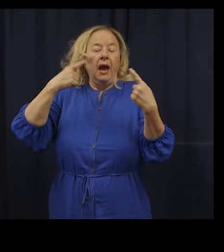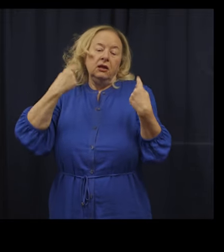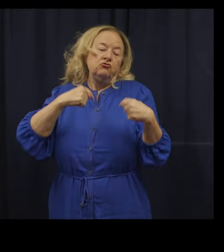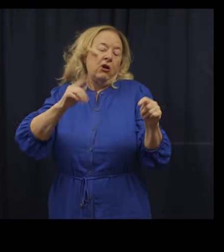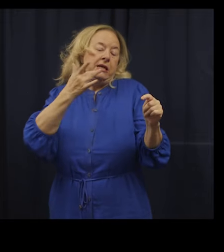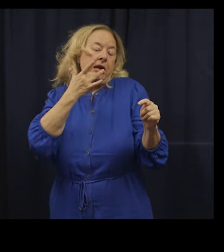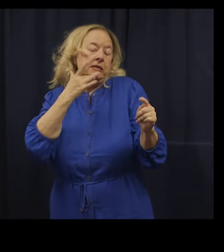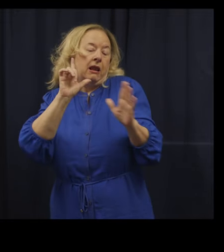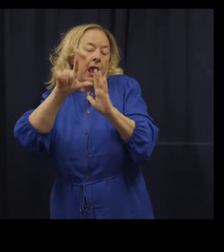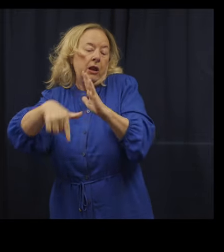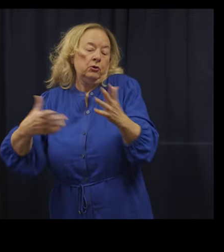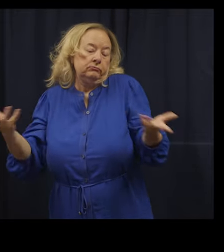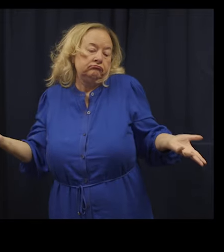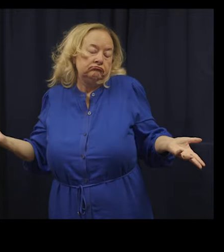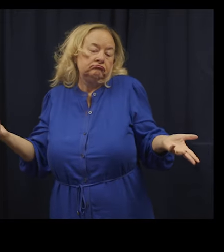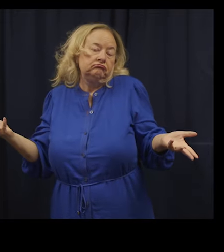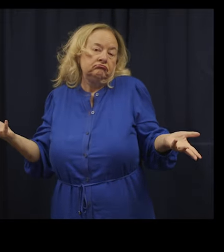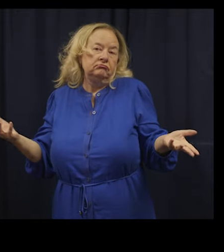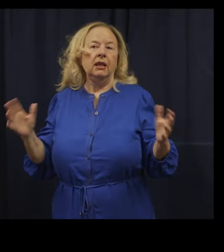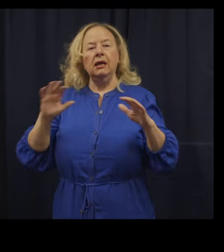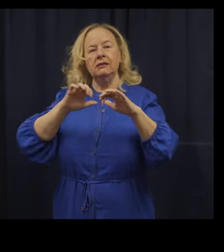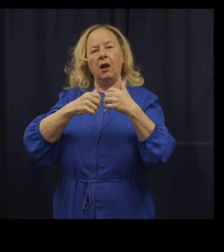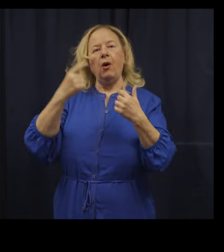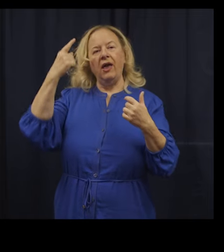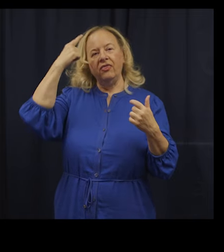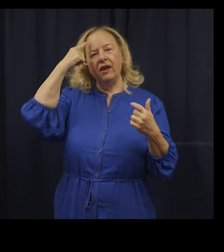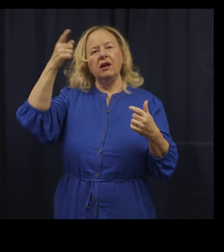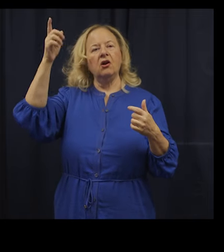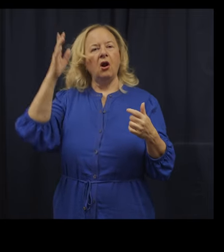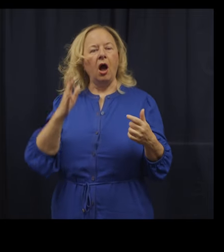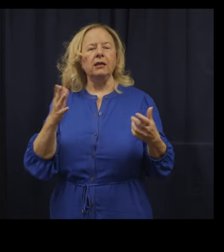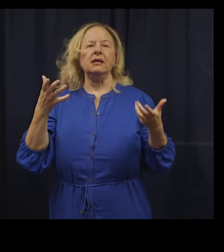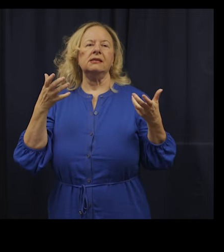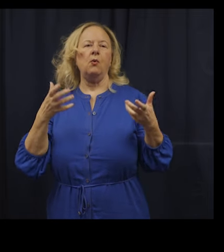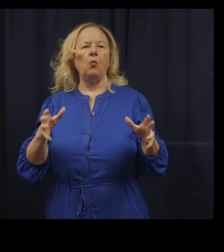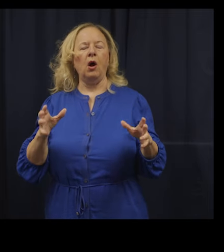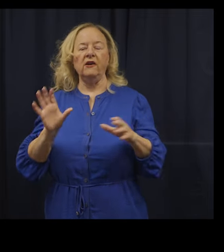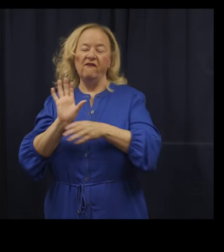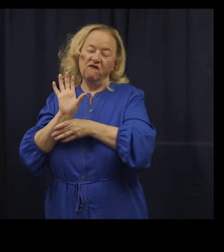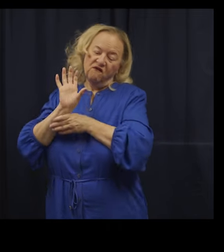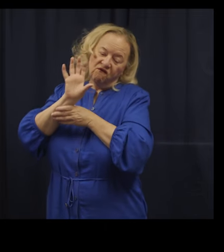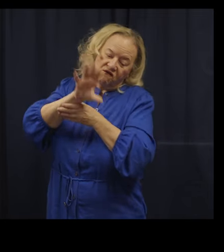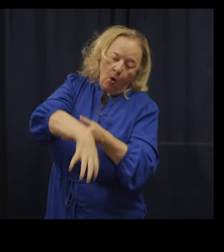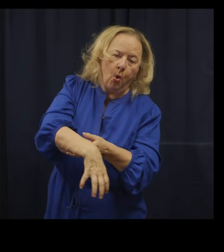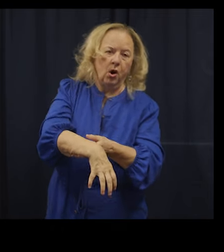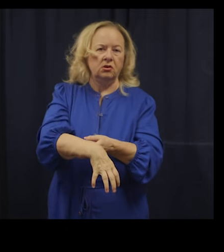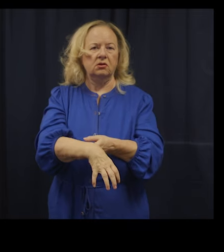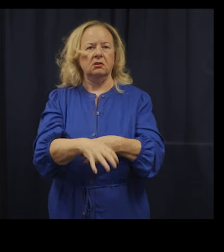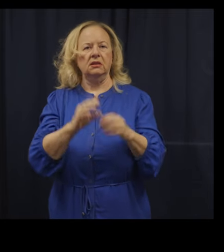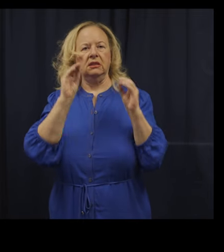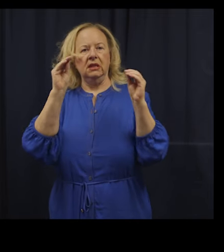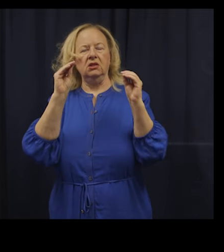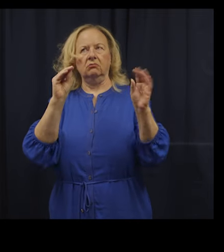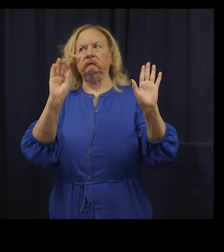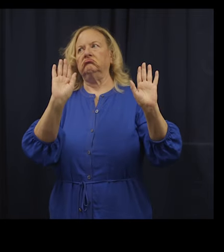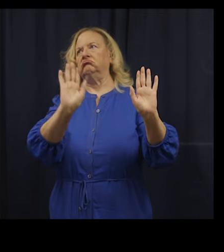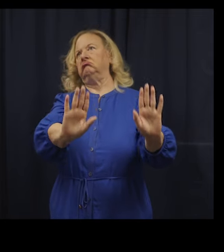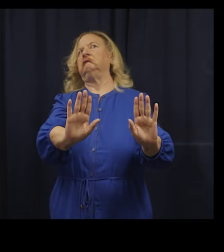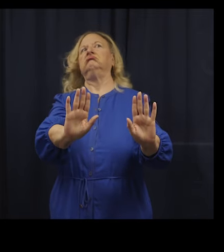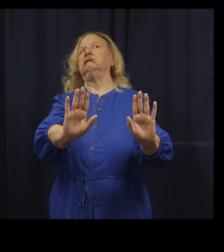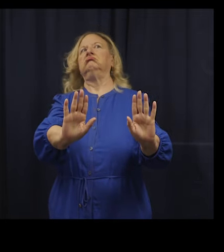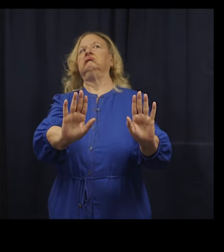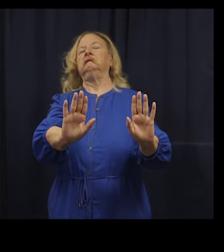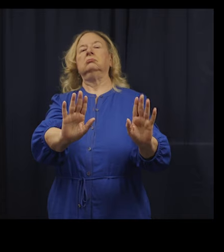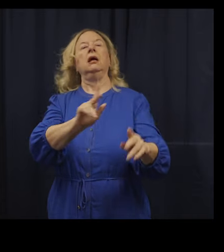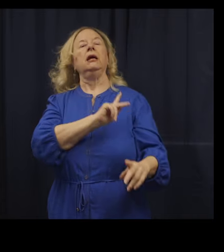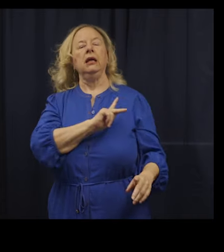later. And so that's how I think God is, too. God doesn't want to shove anything down our throats. As a matter of fact, what's the Hebrew word for